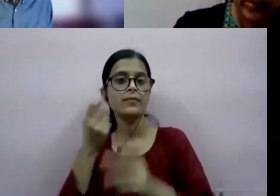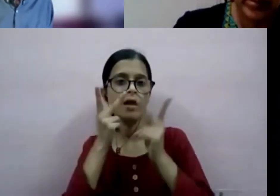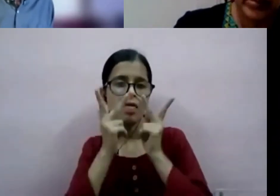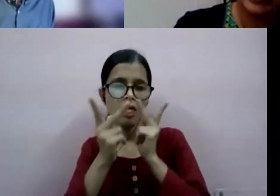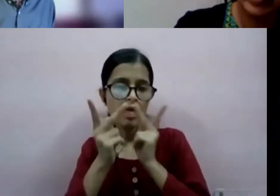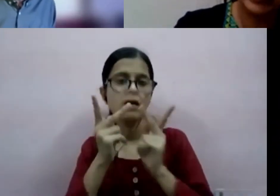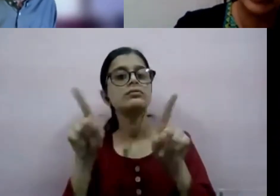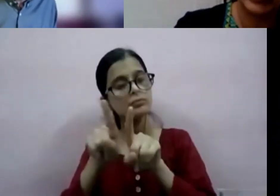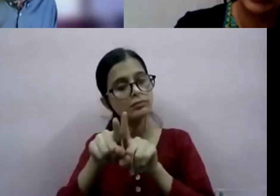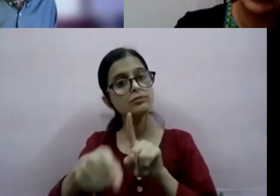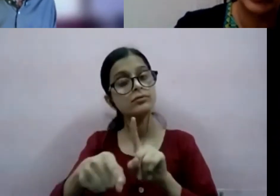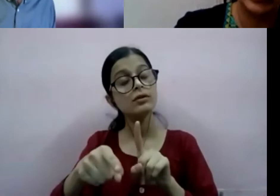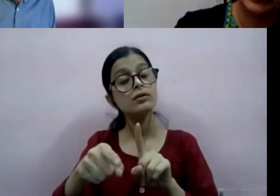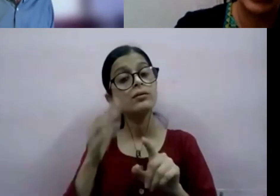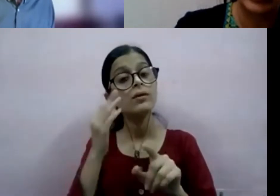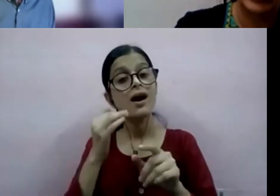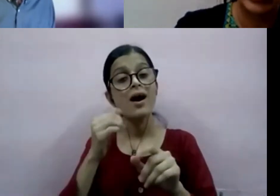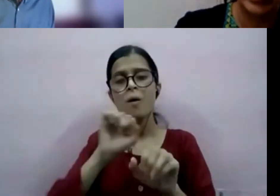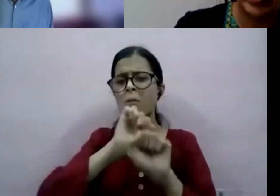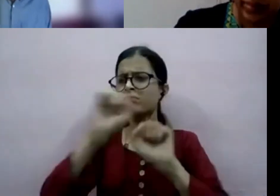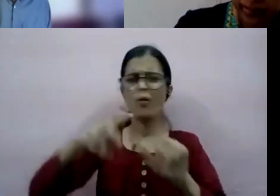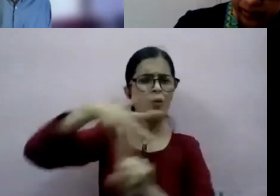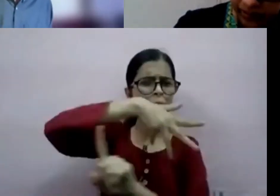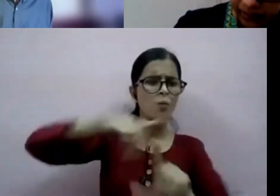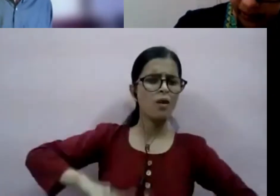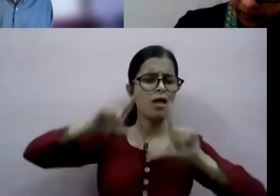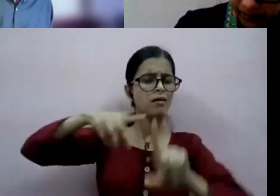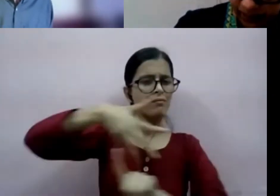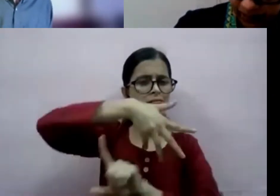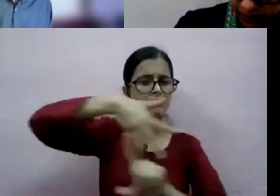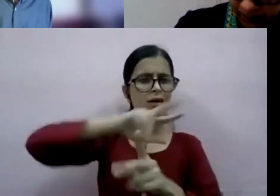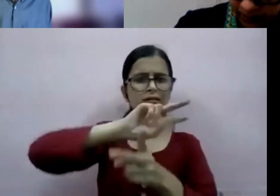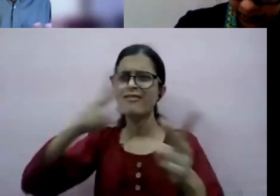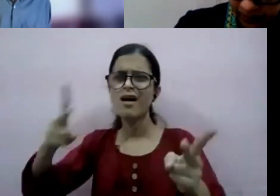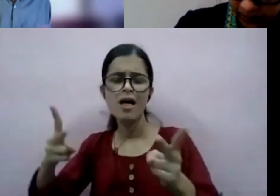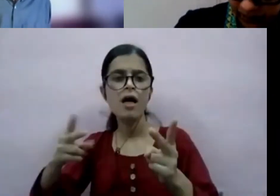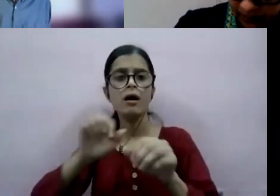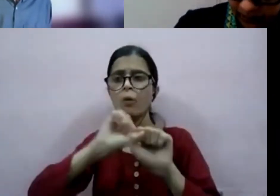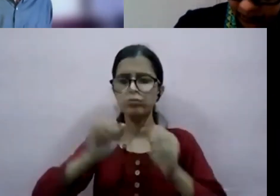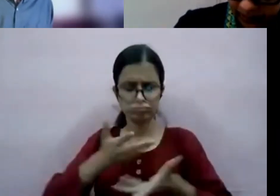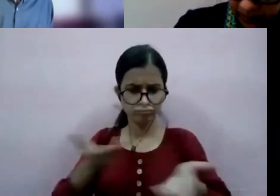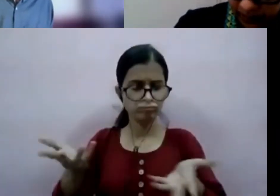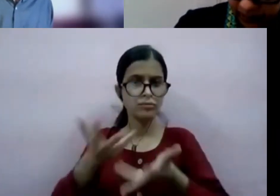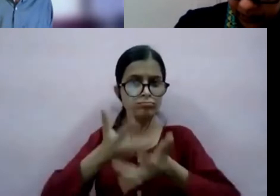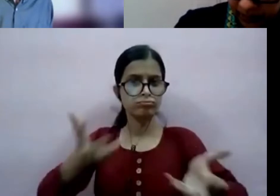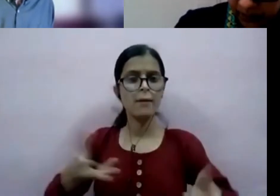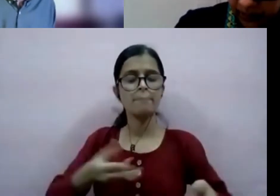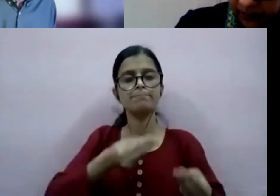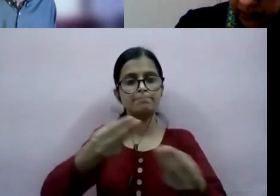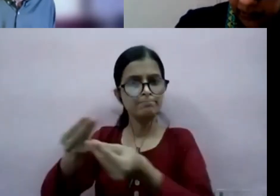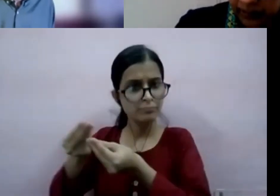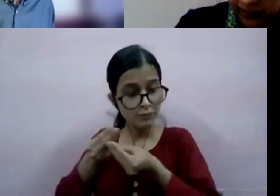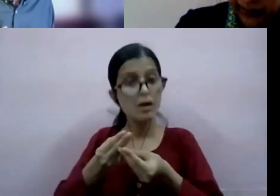Now, of course, autobiographies are one way of doing this and might be one source material, but I think there has to be some engagement with